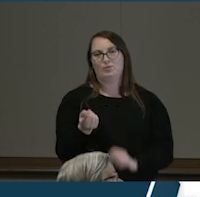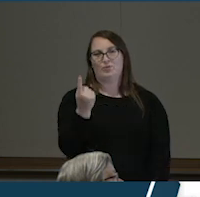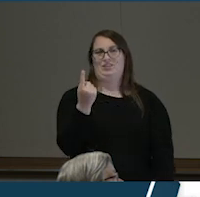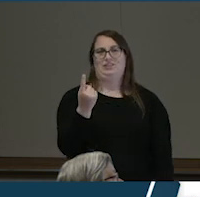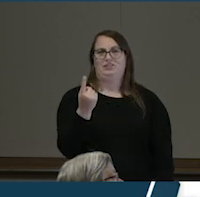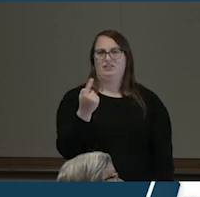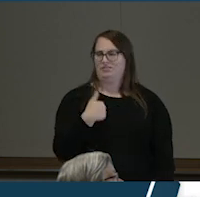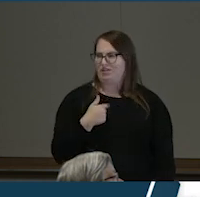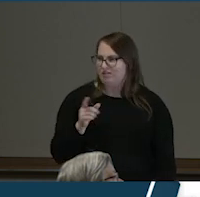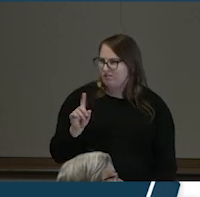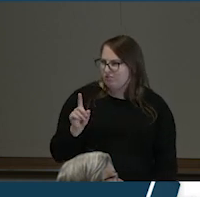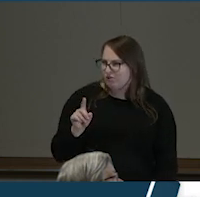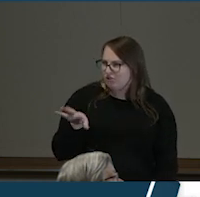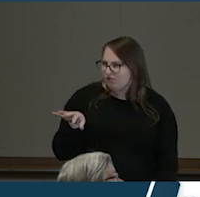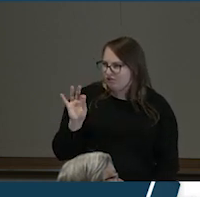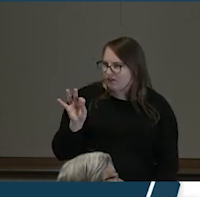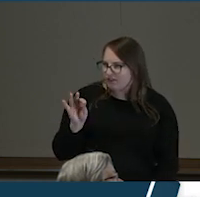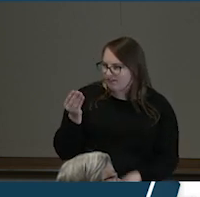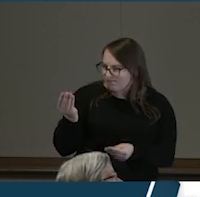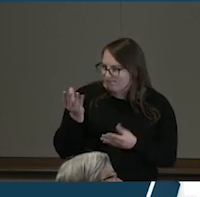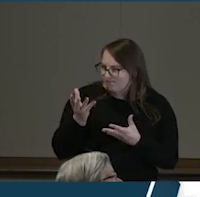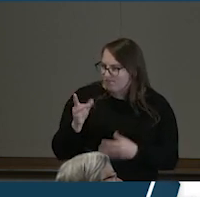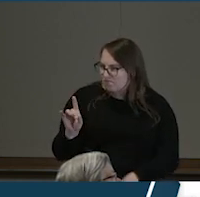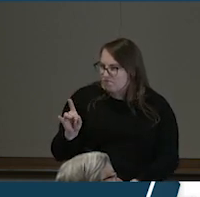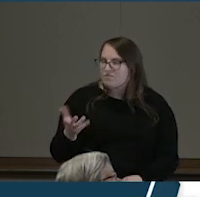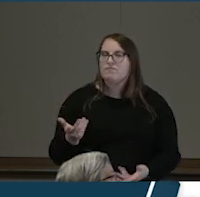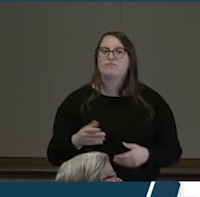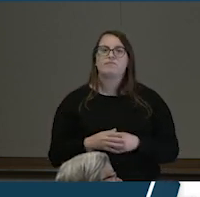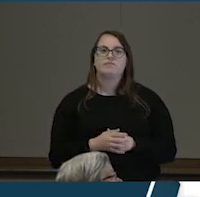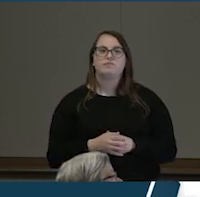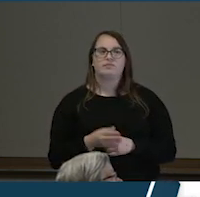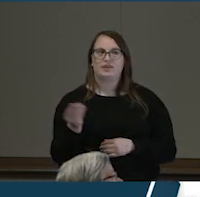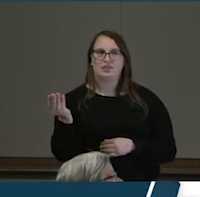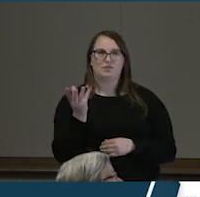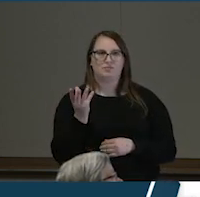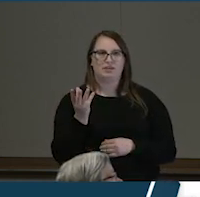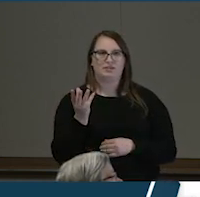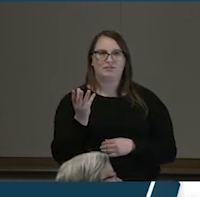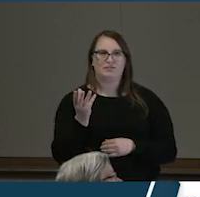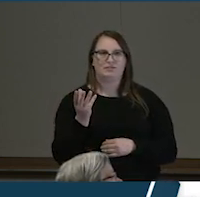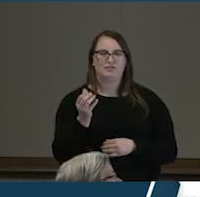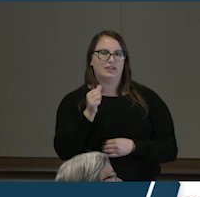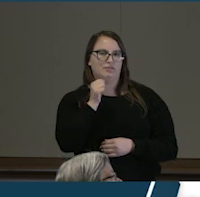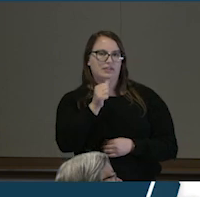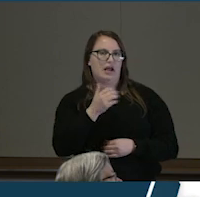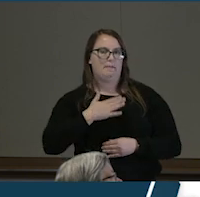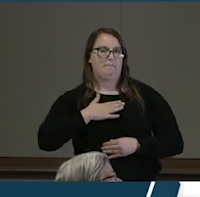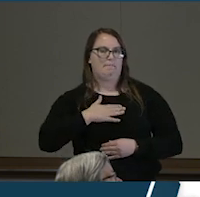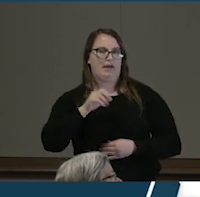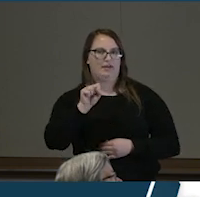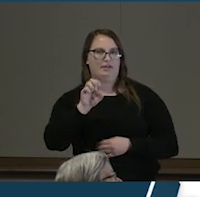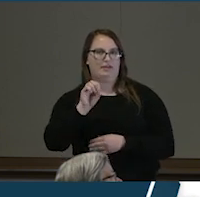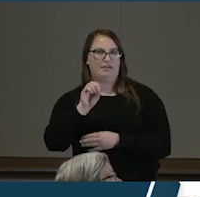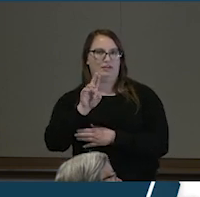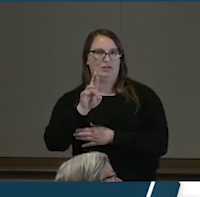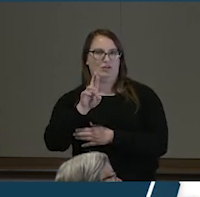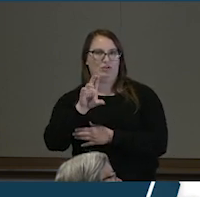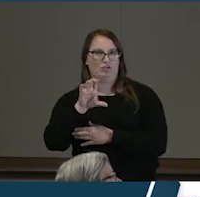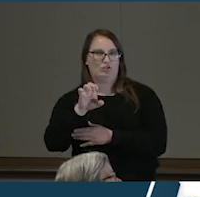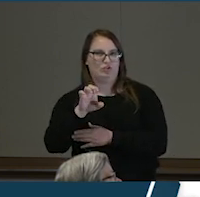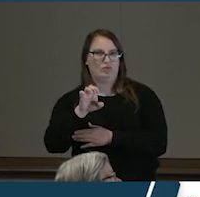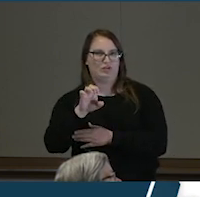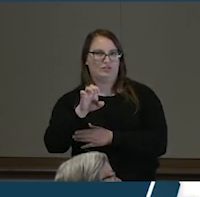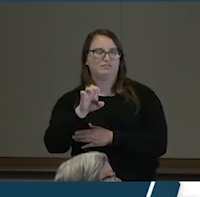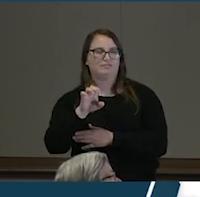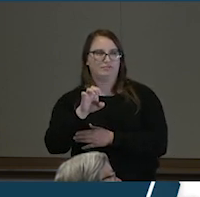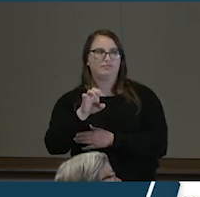your information from? And he told me, and it wasn't the source I would have gone to, but I said, that is